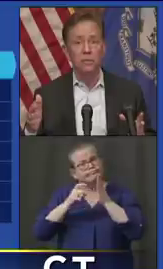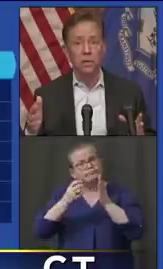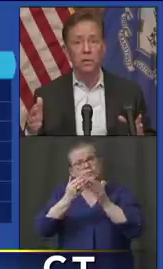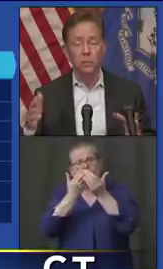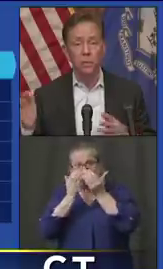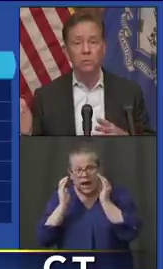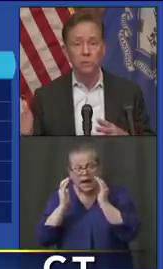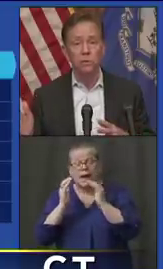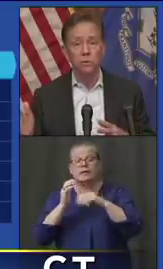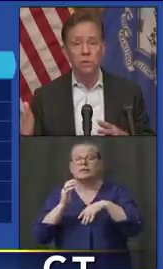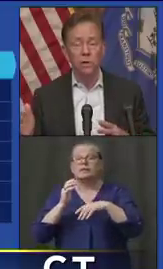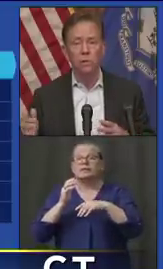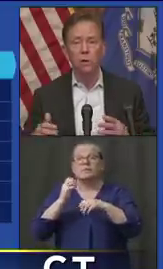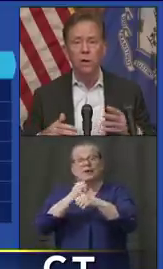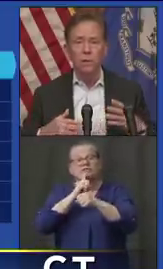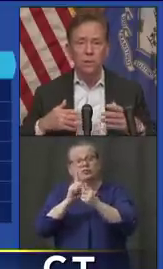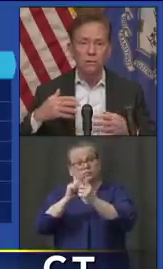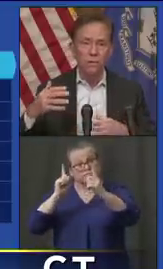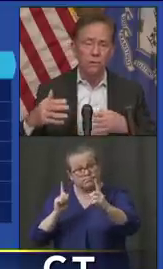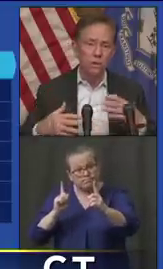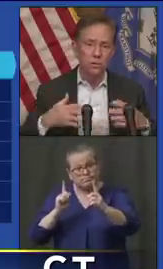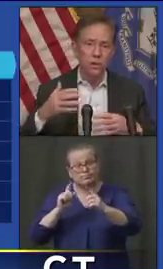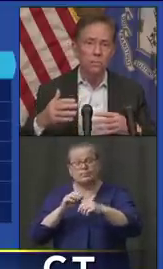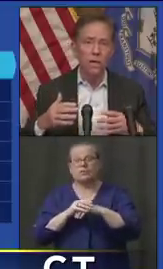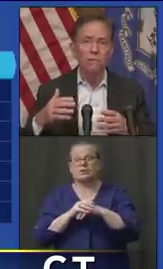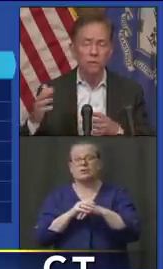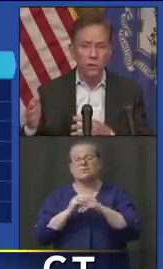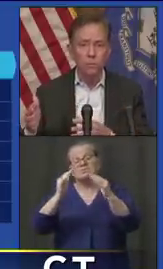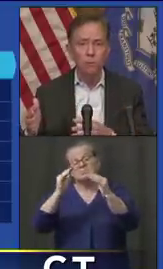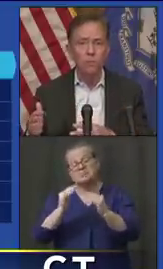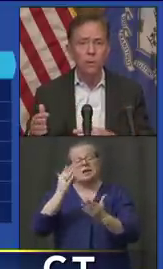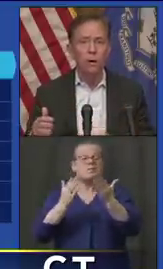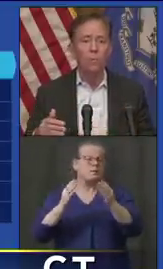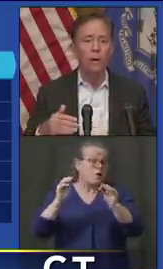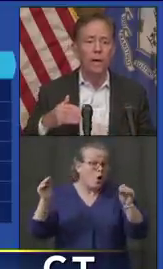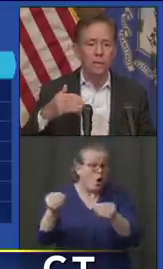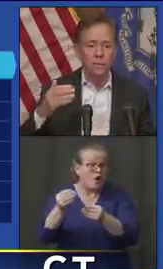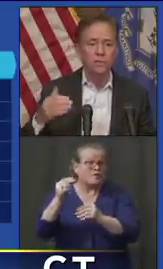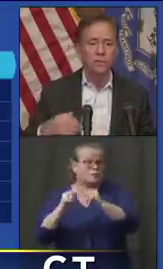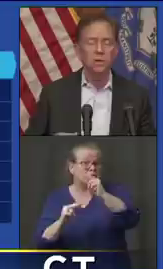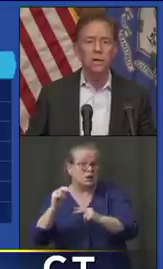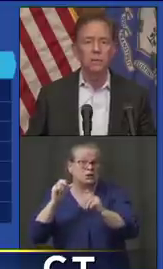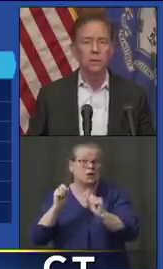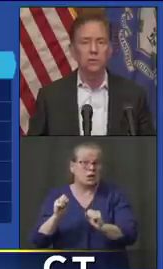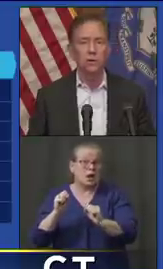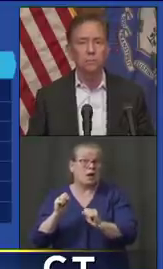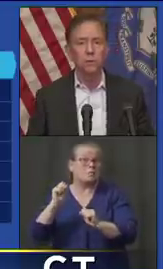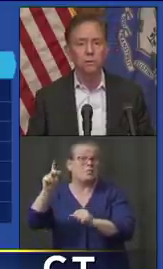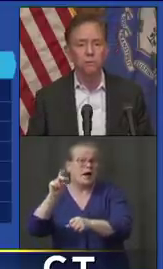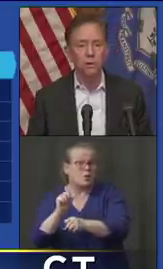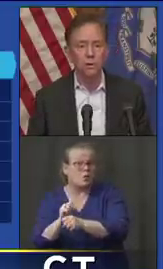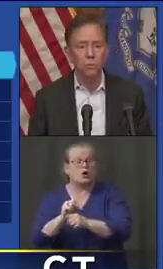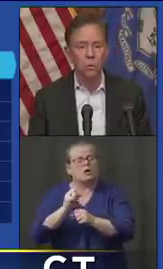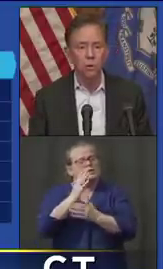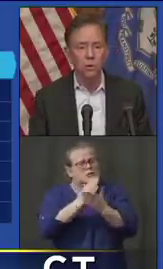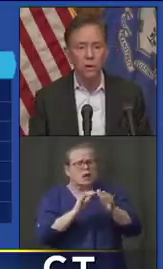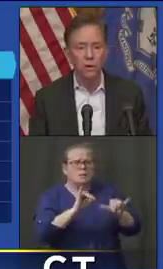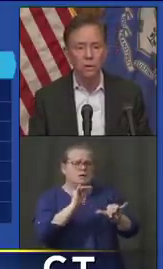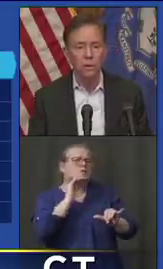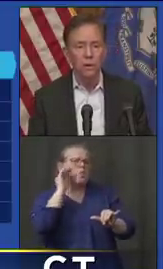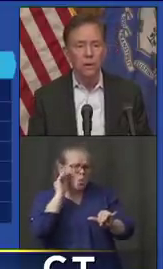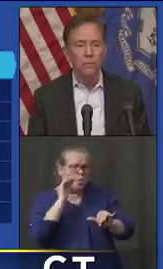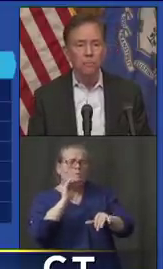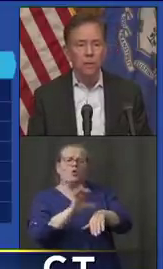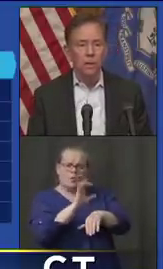that can telecommute to do so. But if there's some need for some people to go back, this is a time that you can start putting your foot in the water